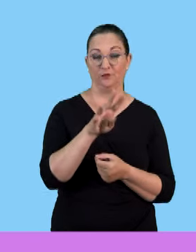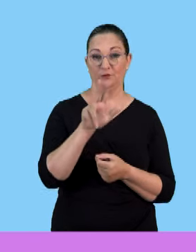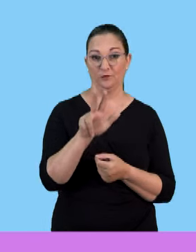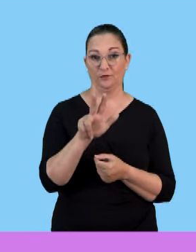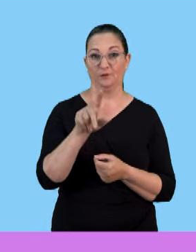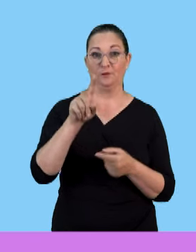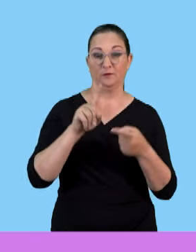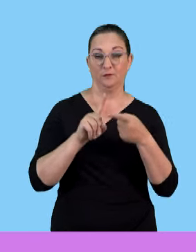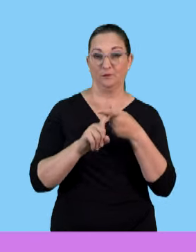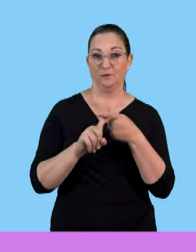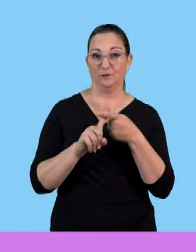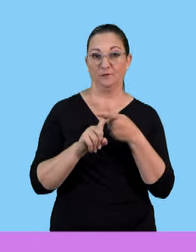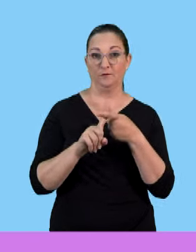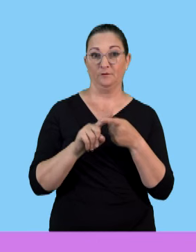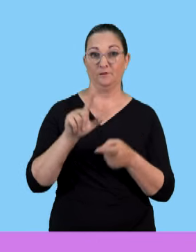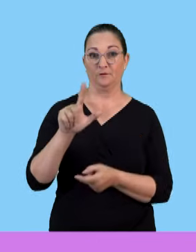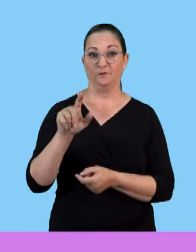240 48, plus